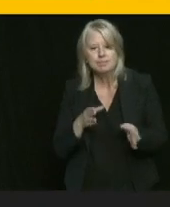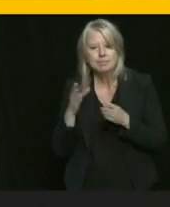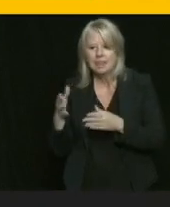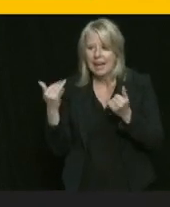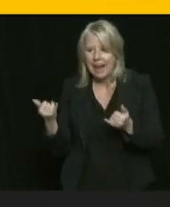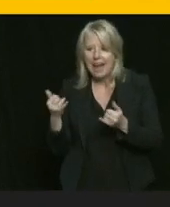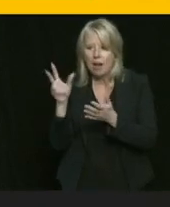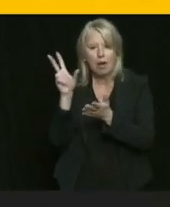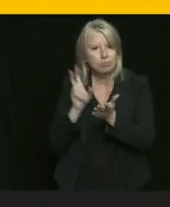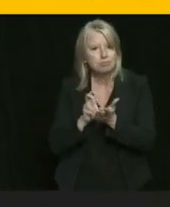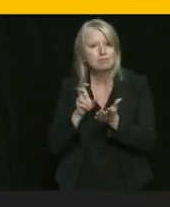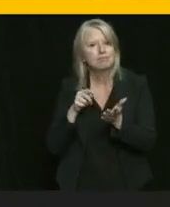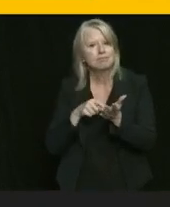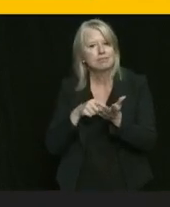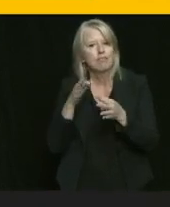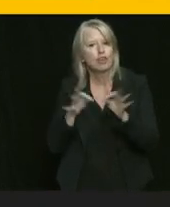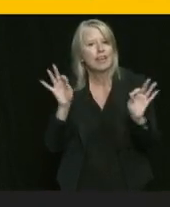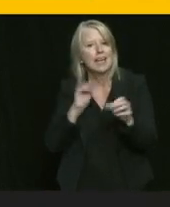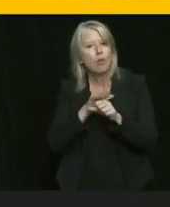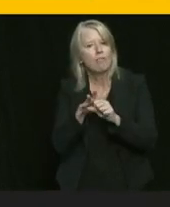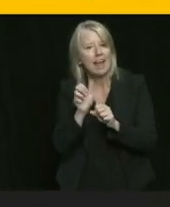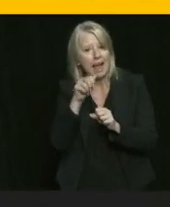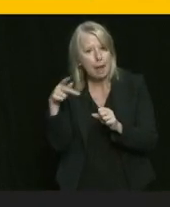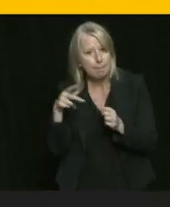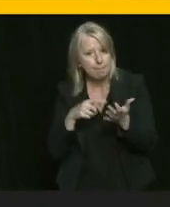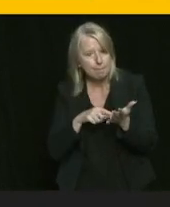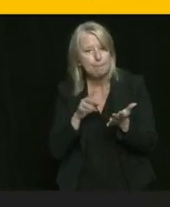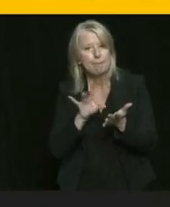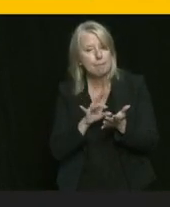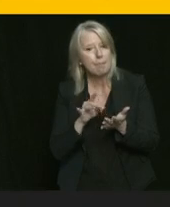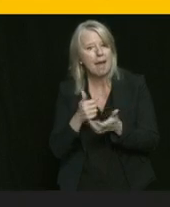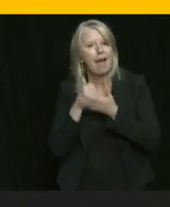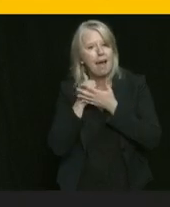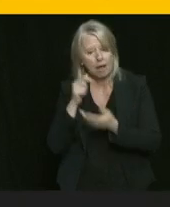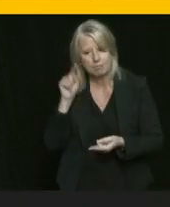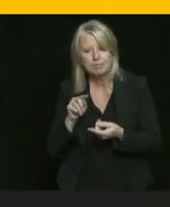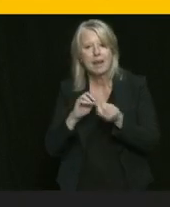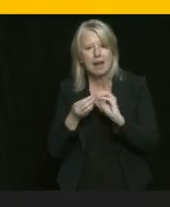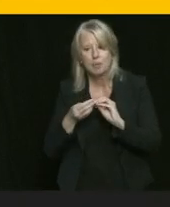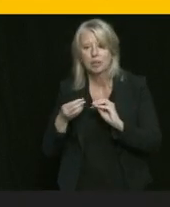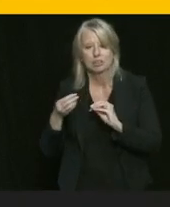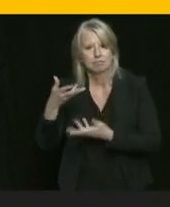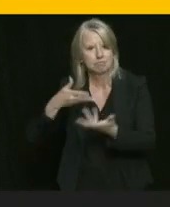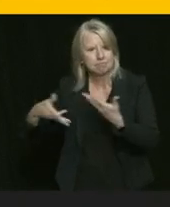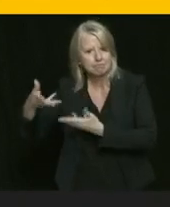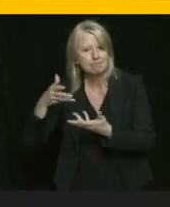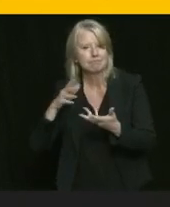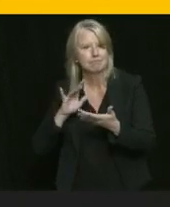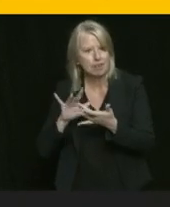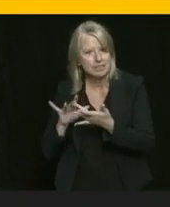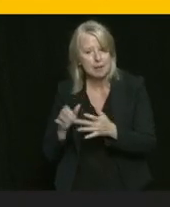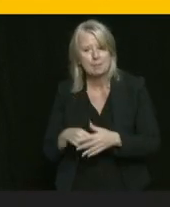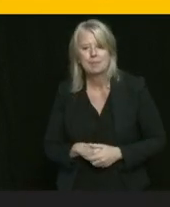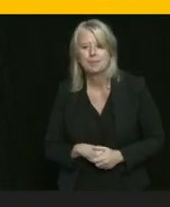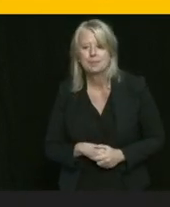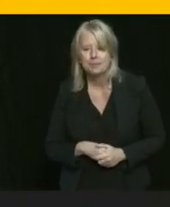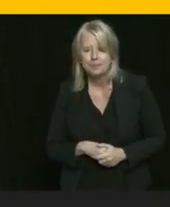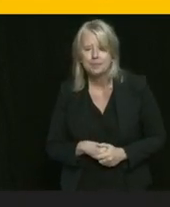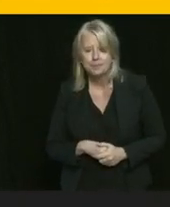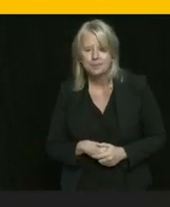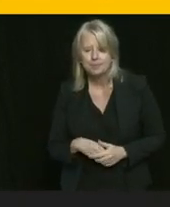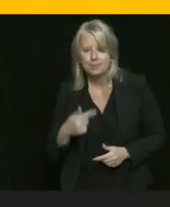download a free COVID alert app that helps reduce the numbers and the contacts. We are able to do